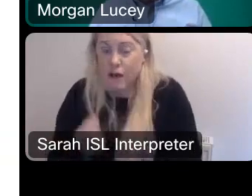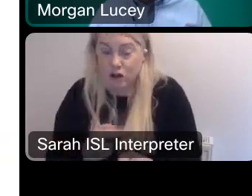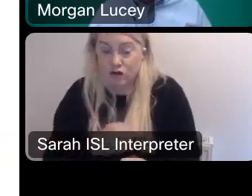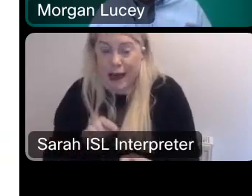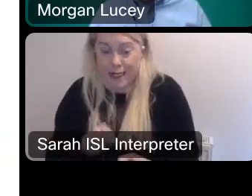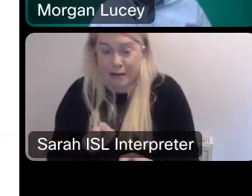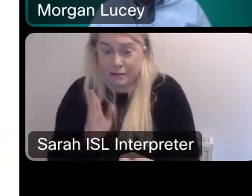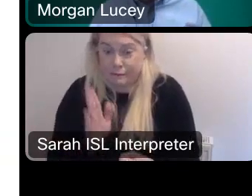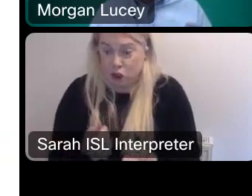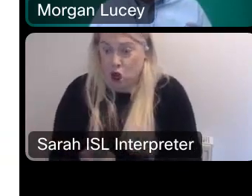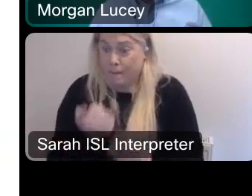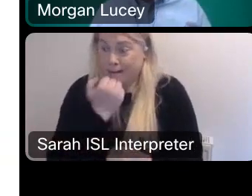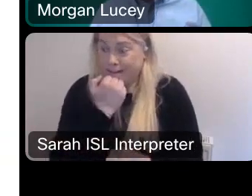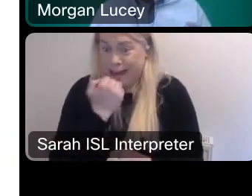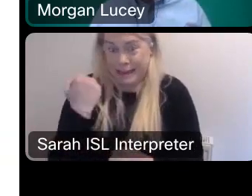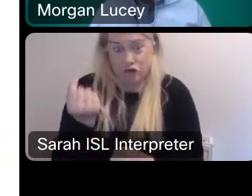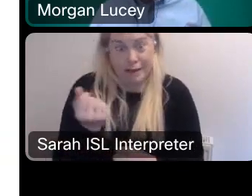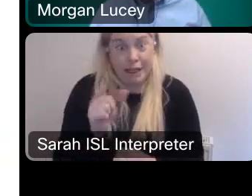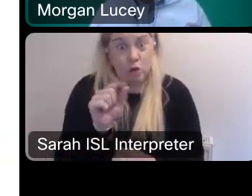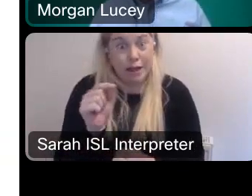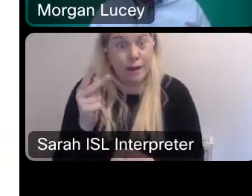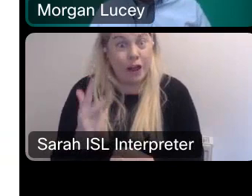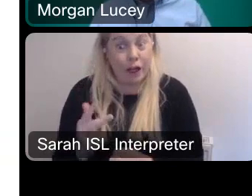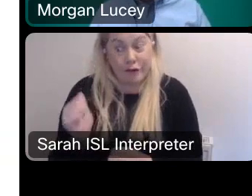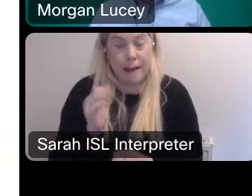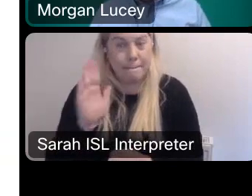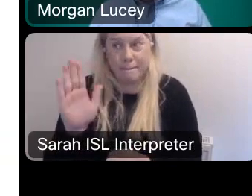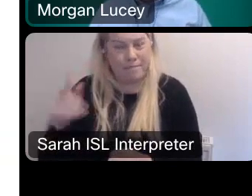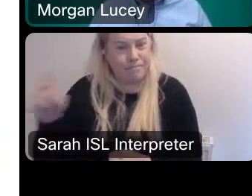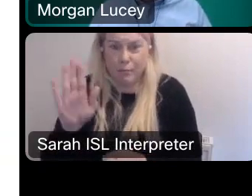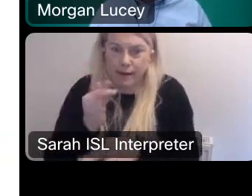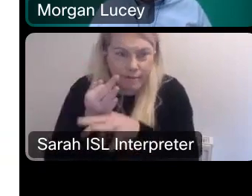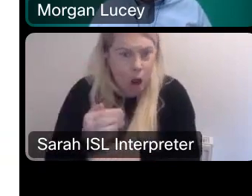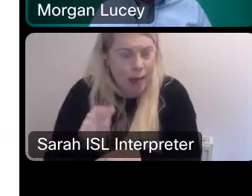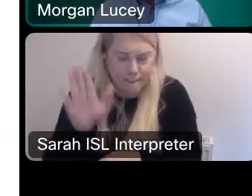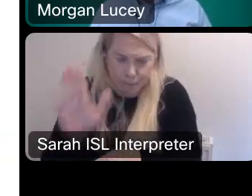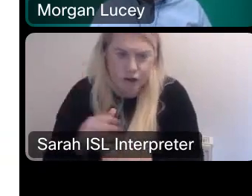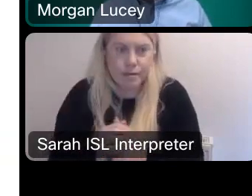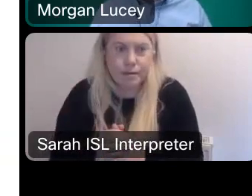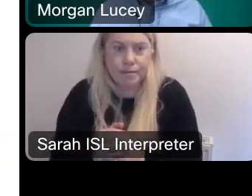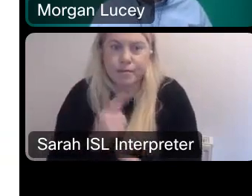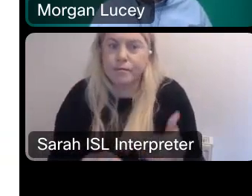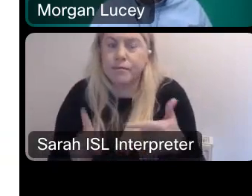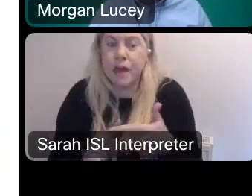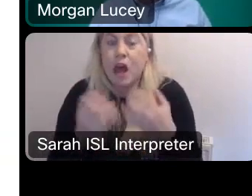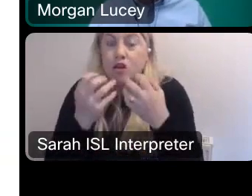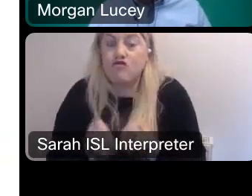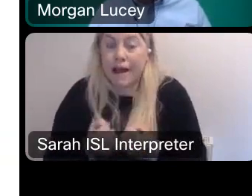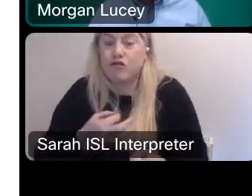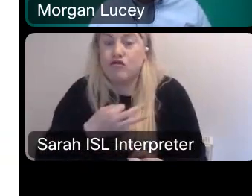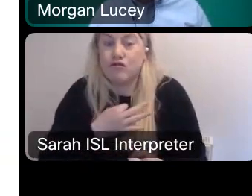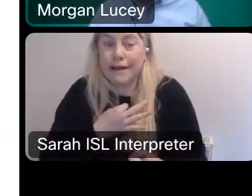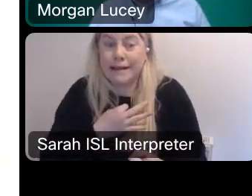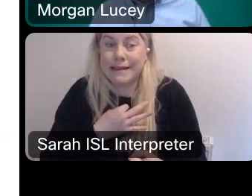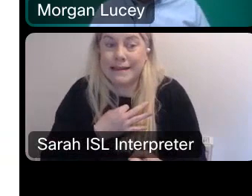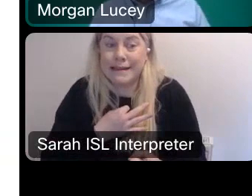end of 2023. That must be followed. It's an obligation. There's a workplace stress risk assessment that has